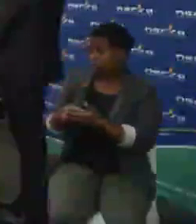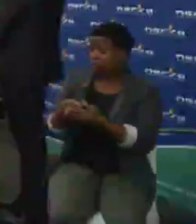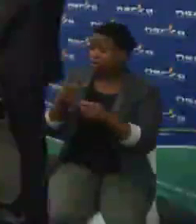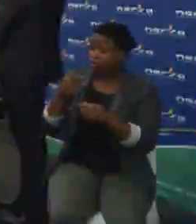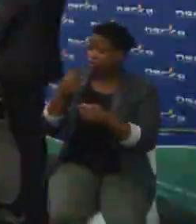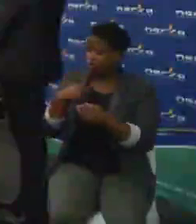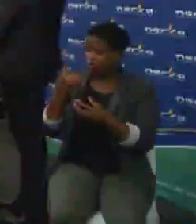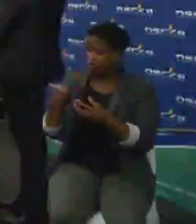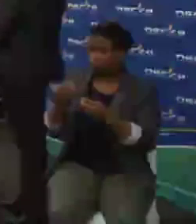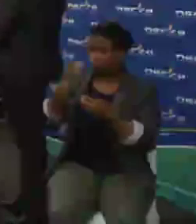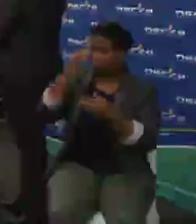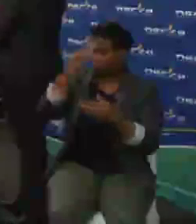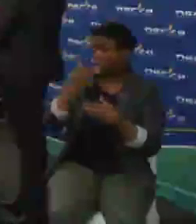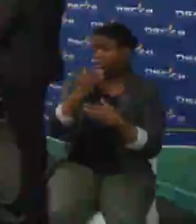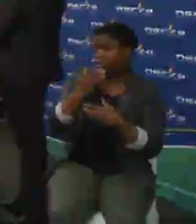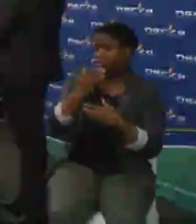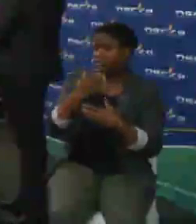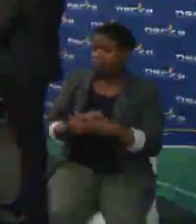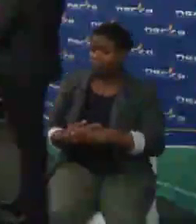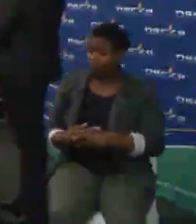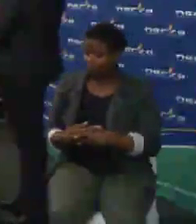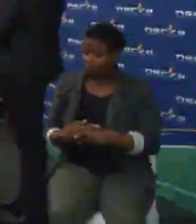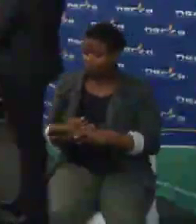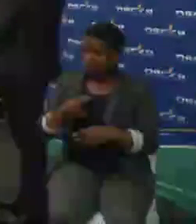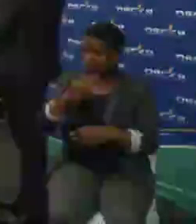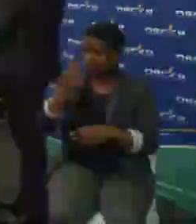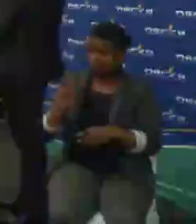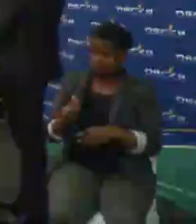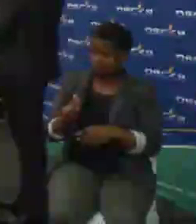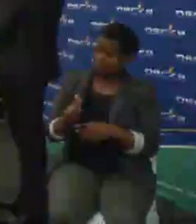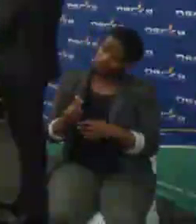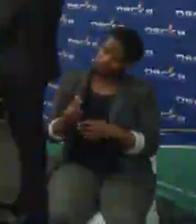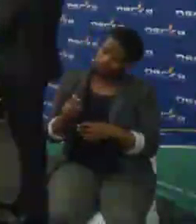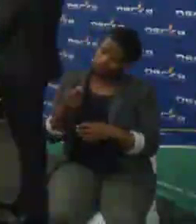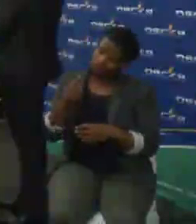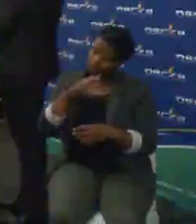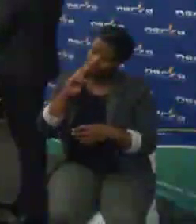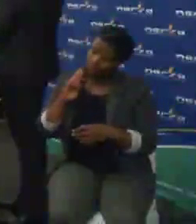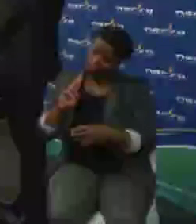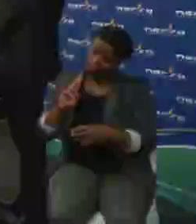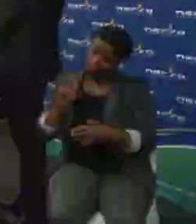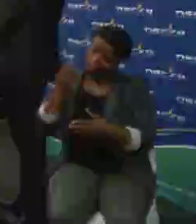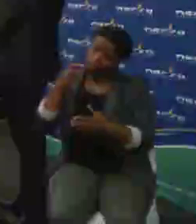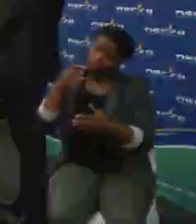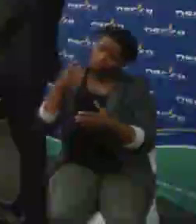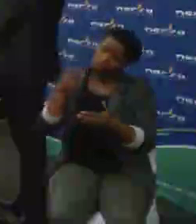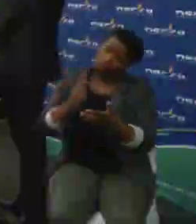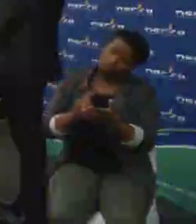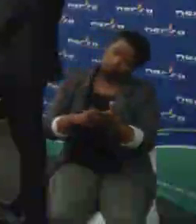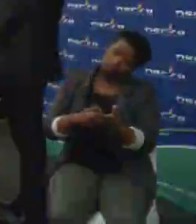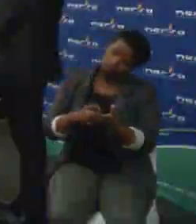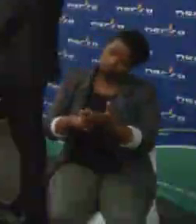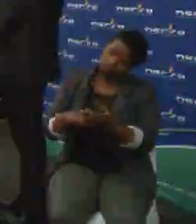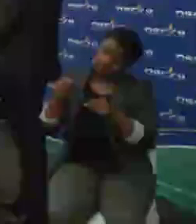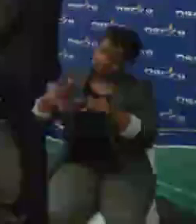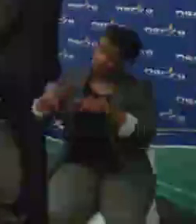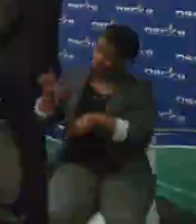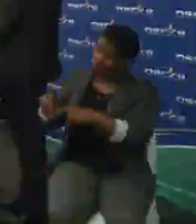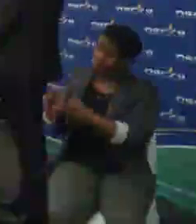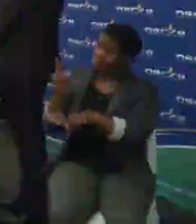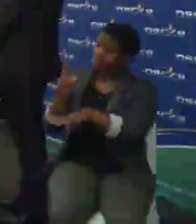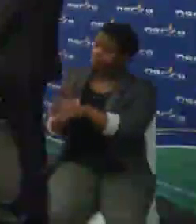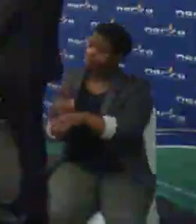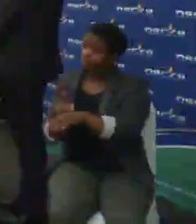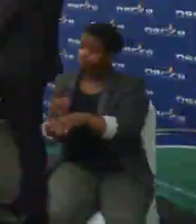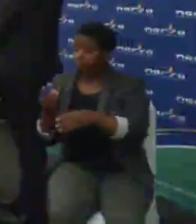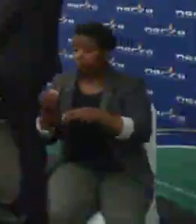Thank you. All right, so the question really is on the demand elasticity analysis, the data that backs